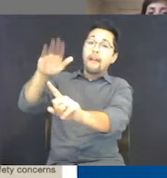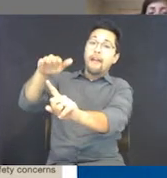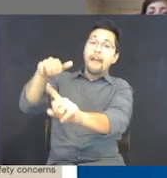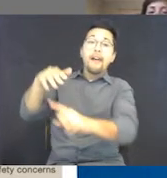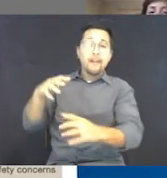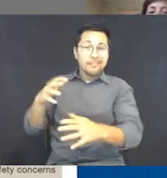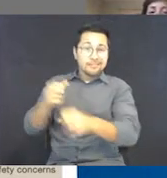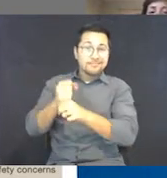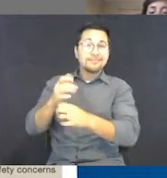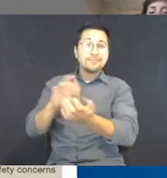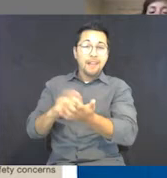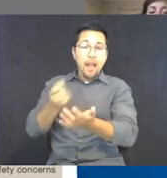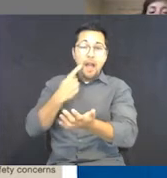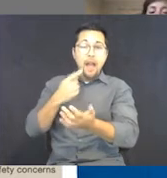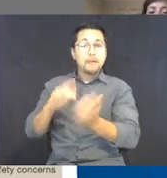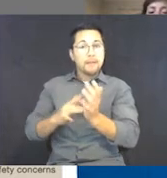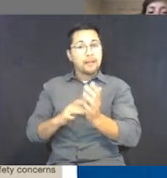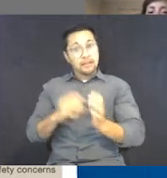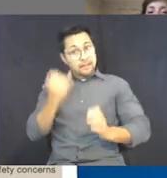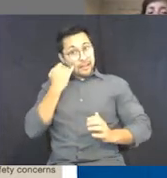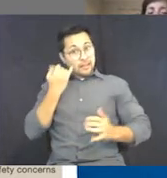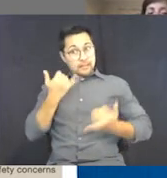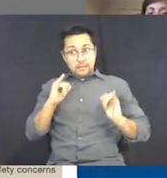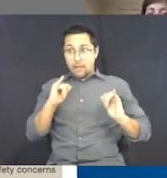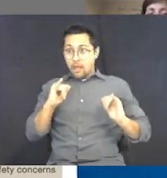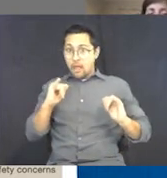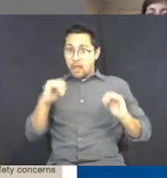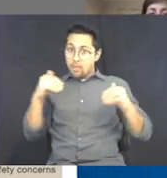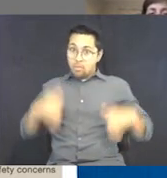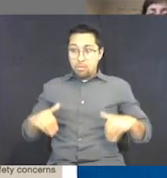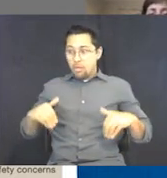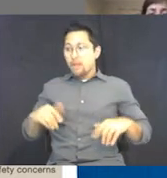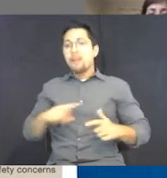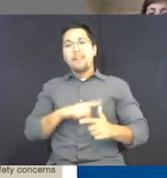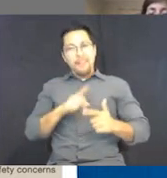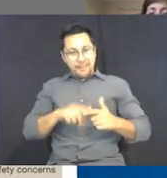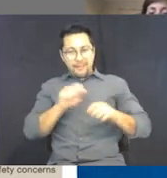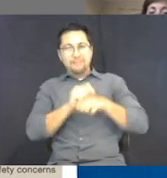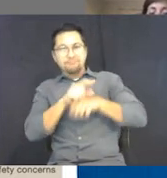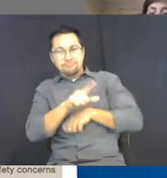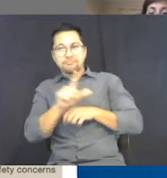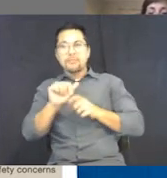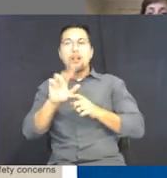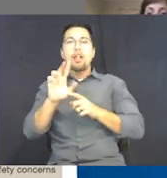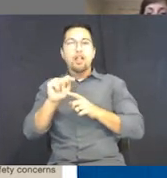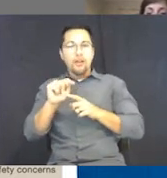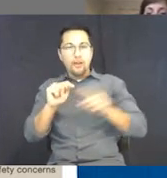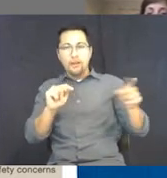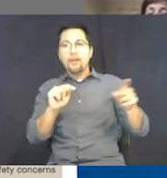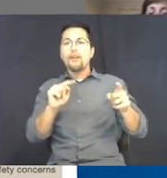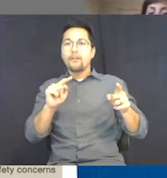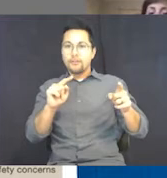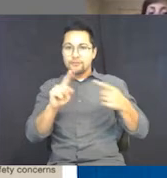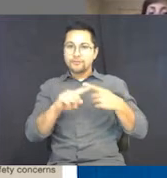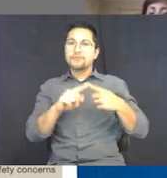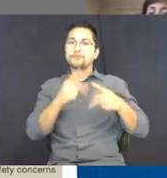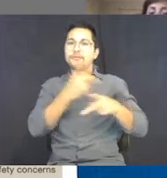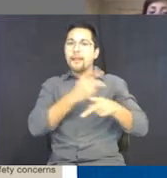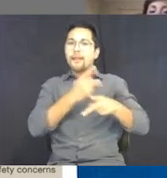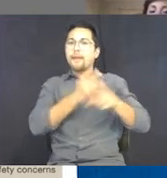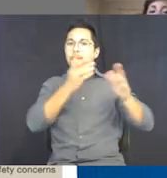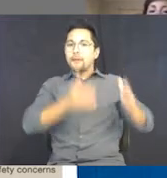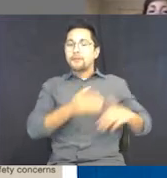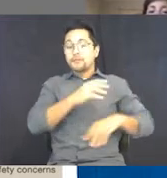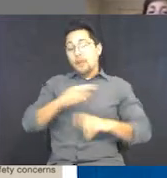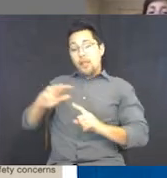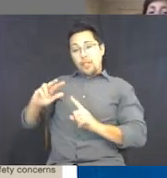control. So if somebody's not out of bed by a certain time, and that information is gathered through using a bed